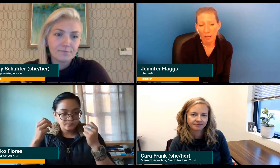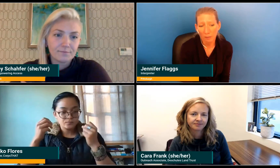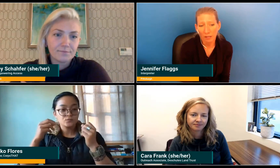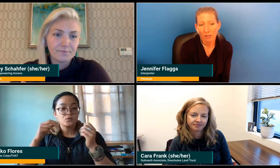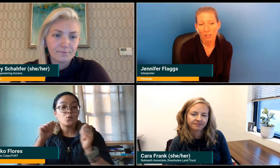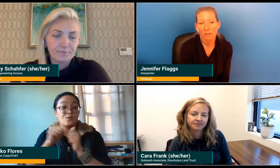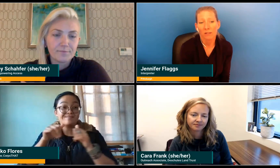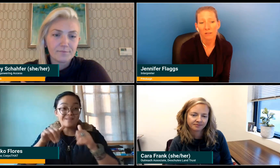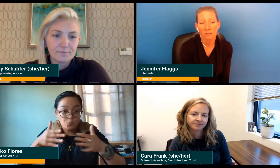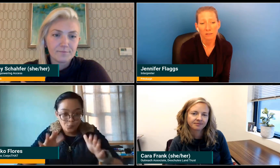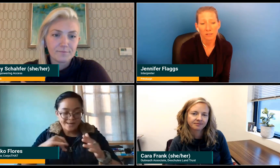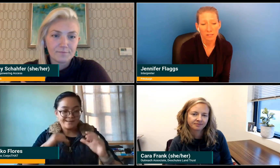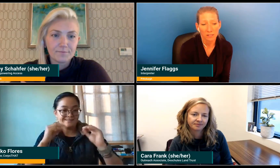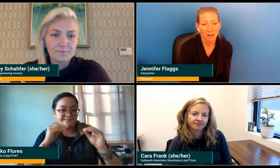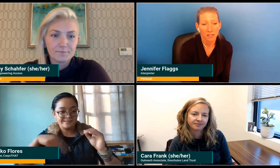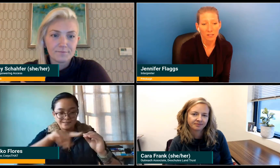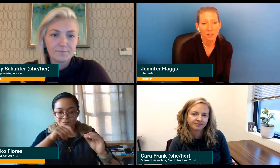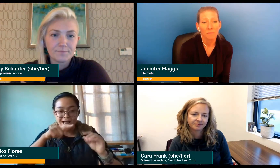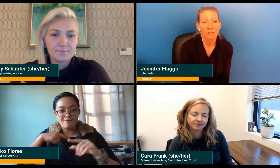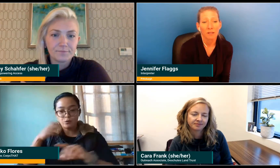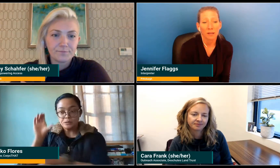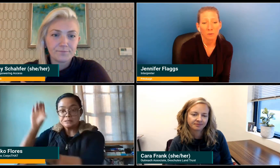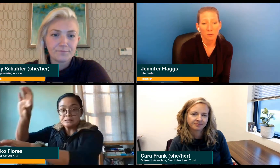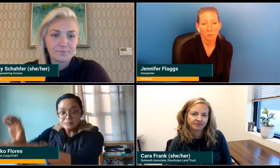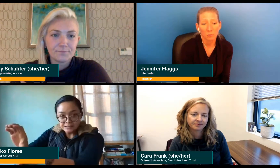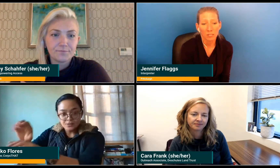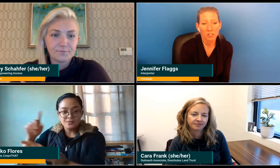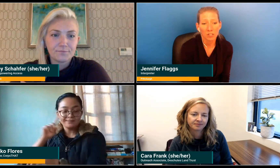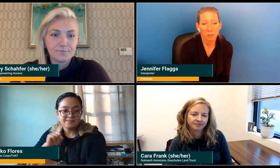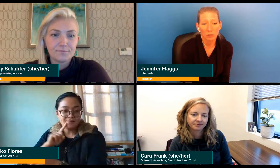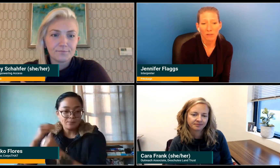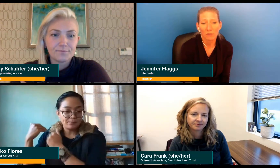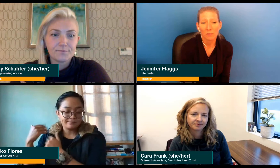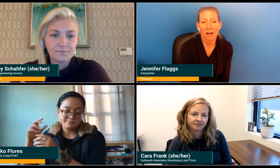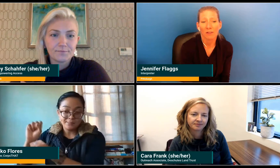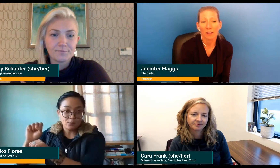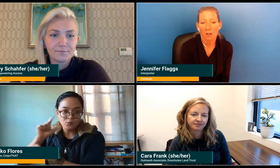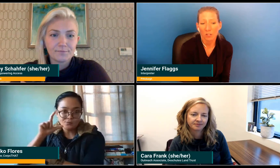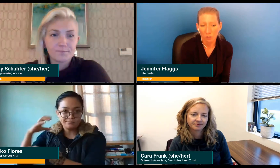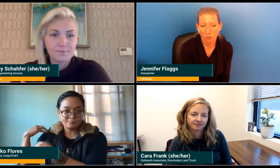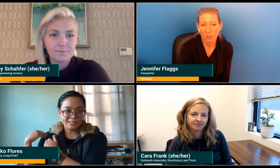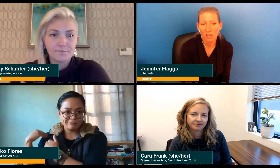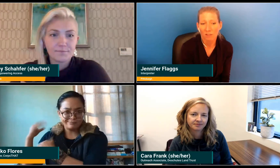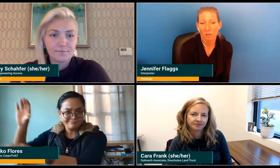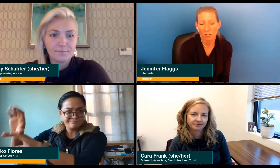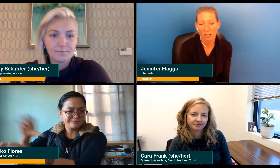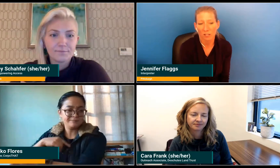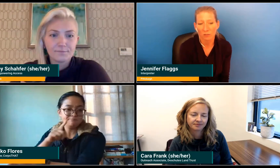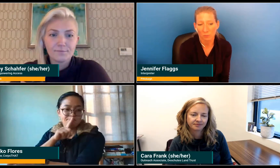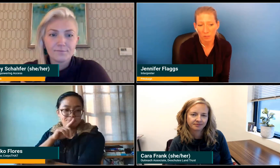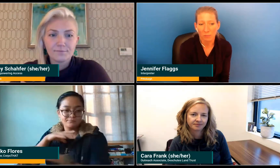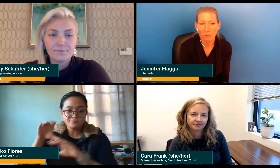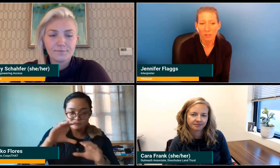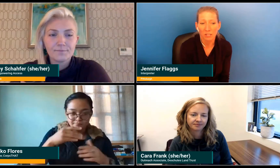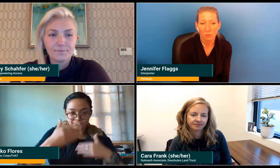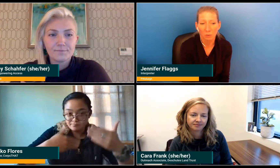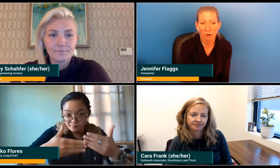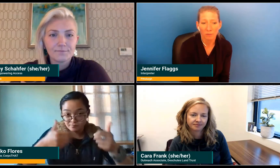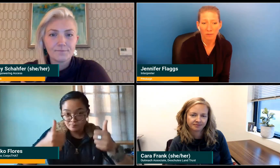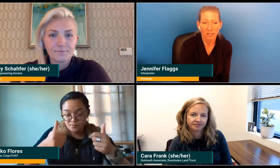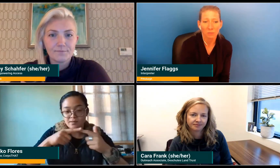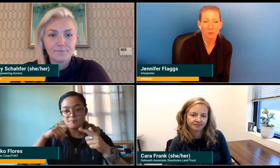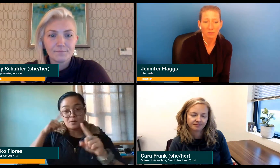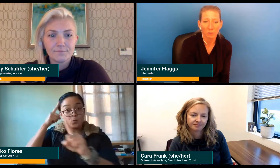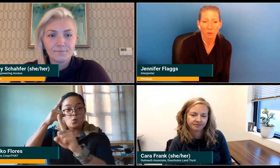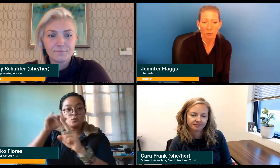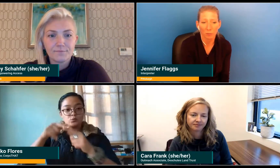outdoor vocabulary and signs. And that way, when we teach them, we don't have to pile that onto the deaf person as their responsibility. So we